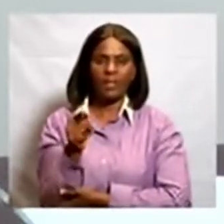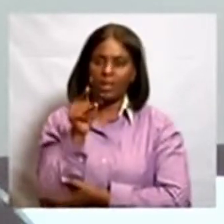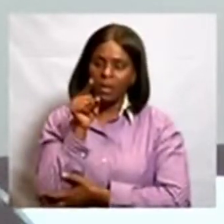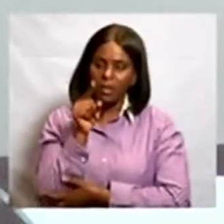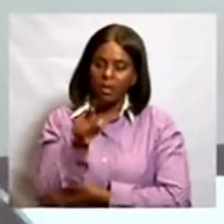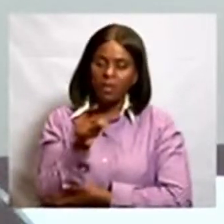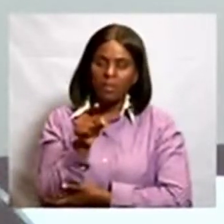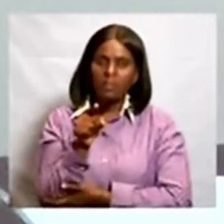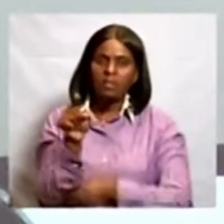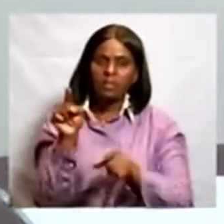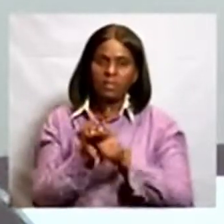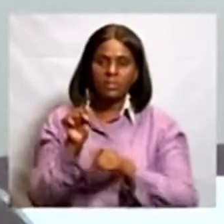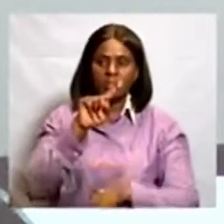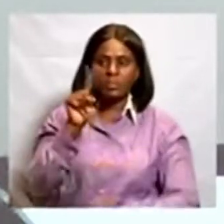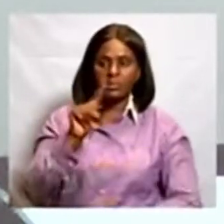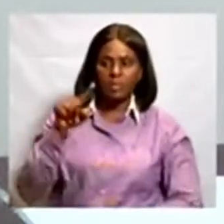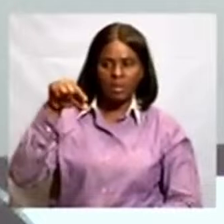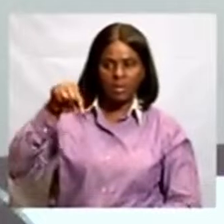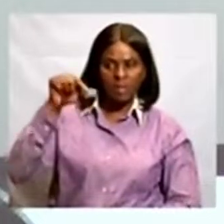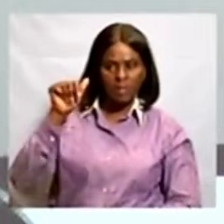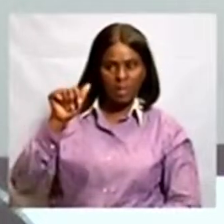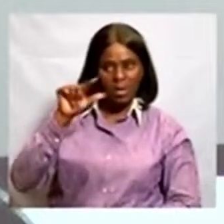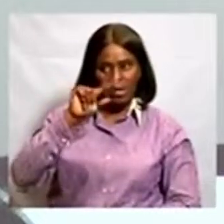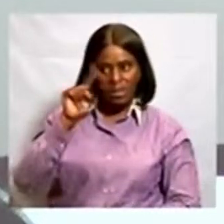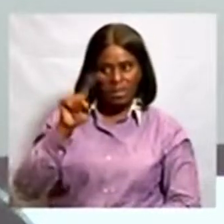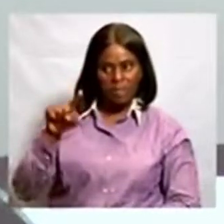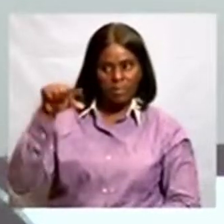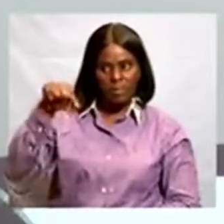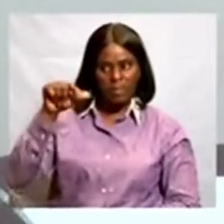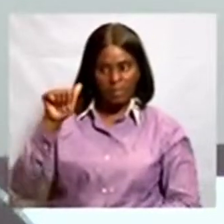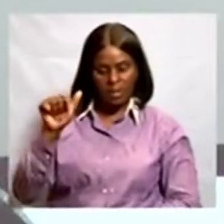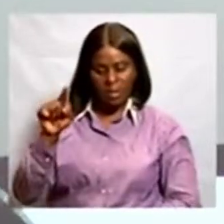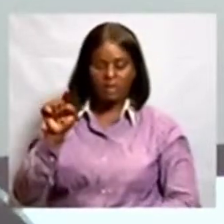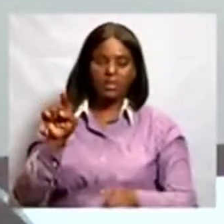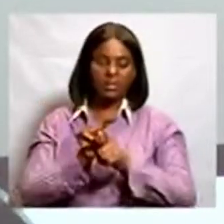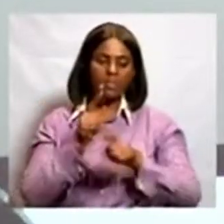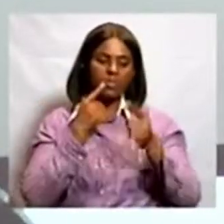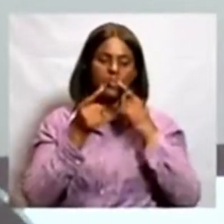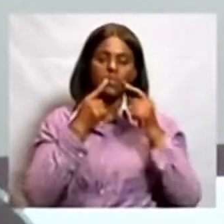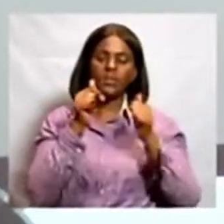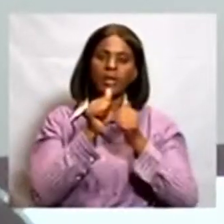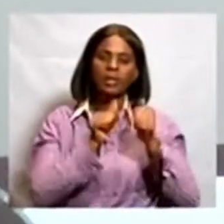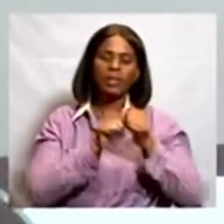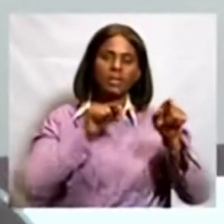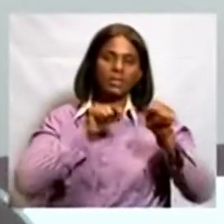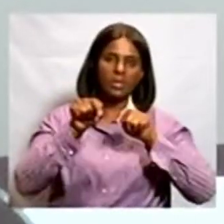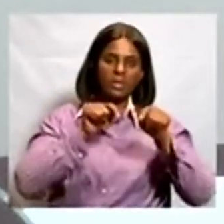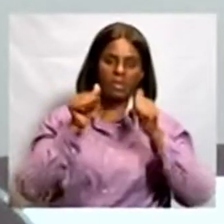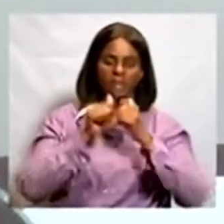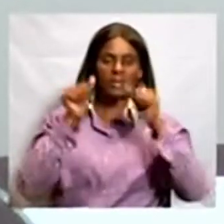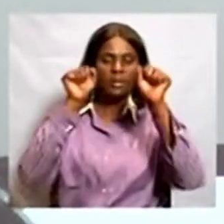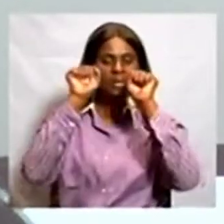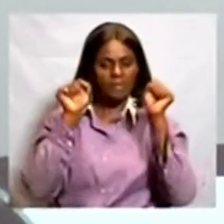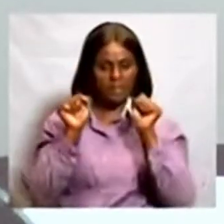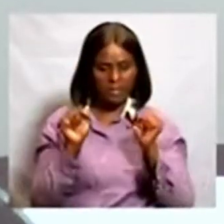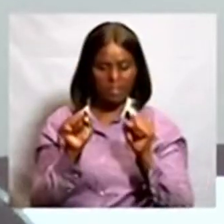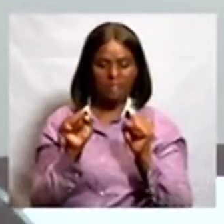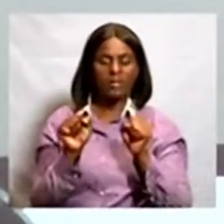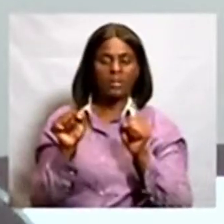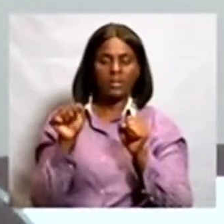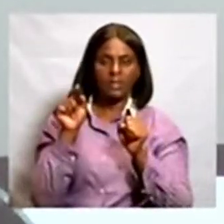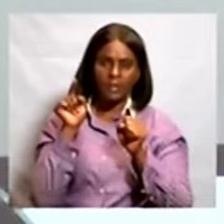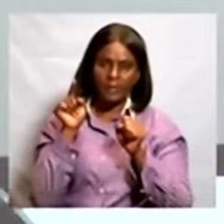brings the Zambia Qualifications Authority, and it talks about the governance and the structure of